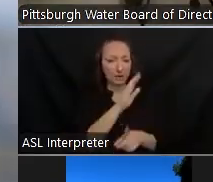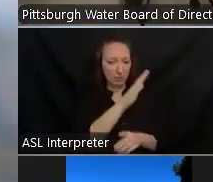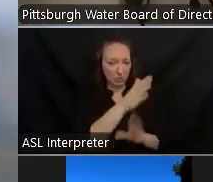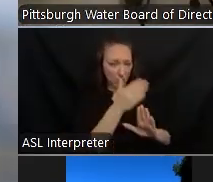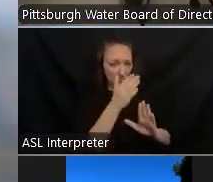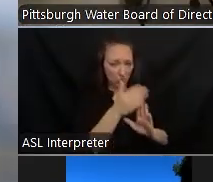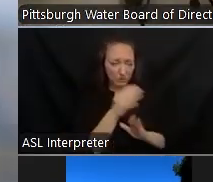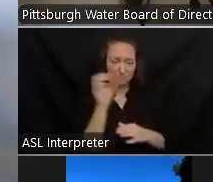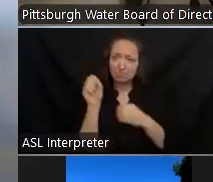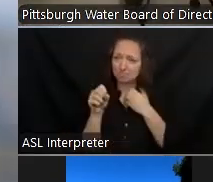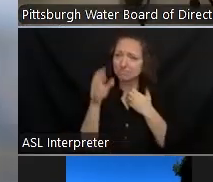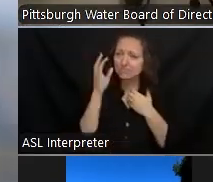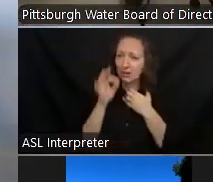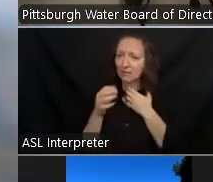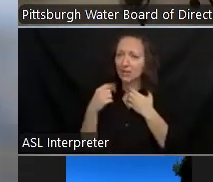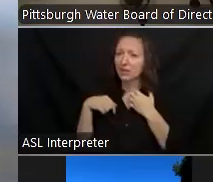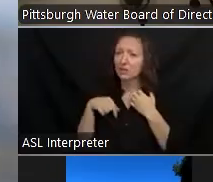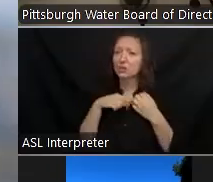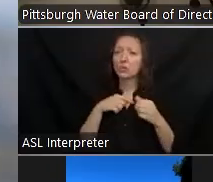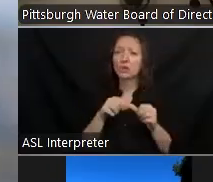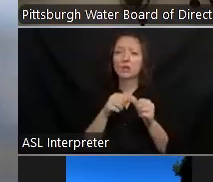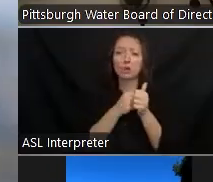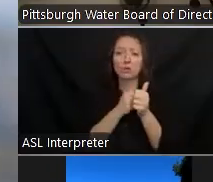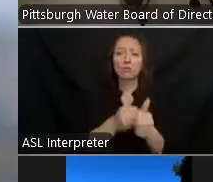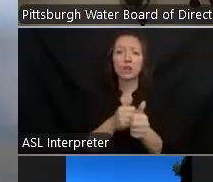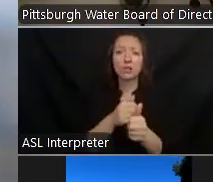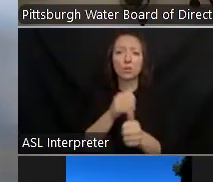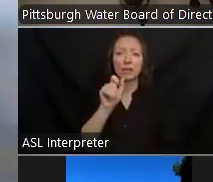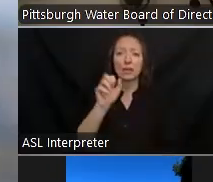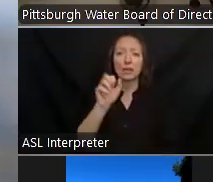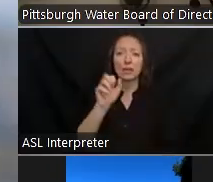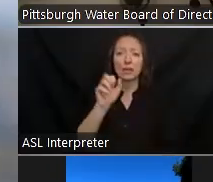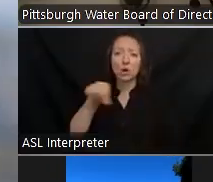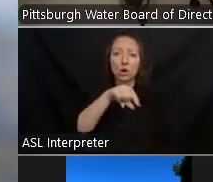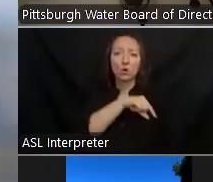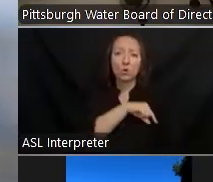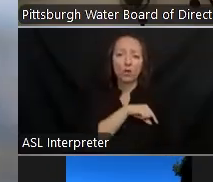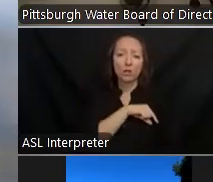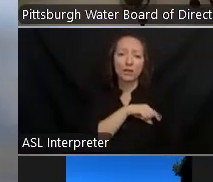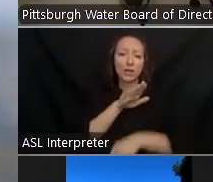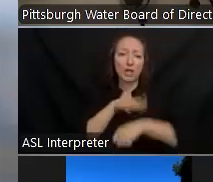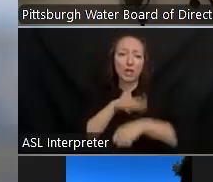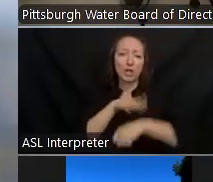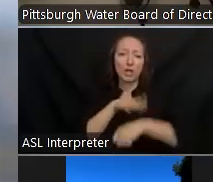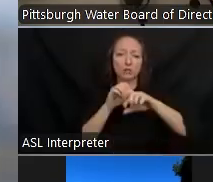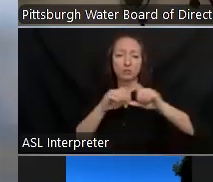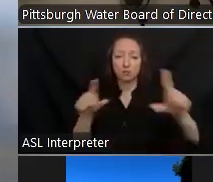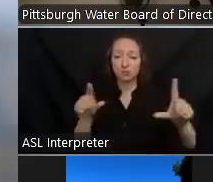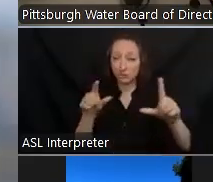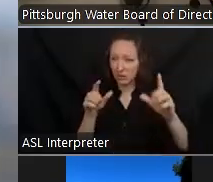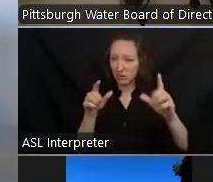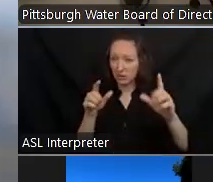so we were following the air quality alerts that were being issued primarily last week. I think hopefully it's been clear out